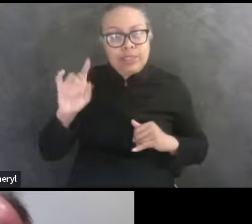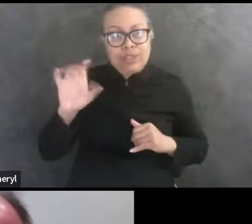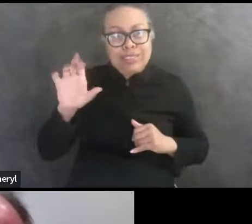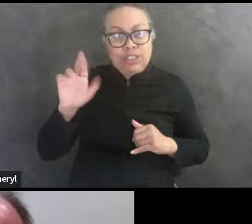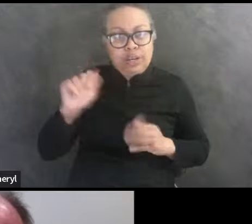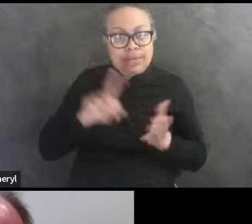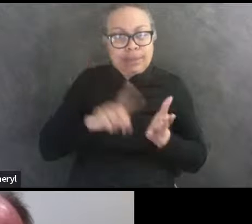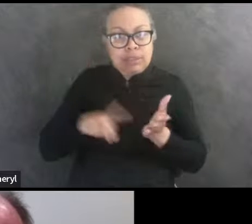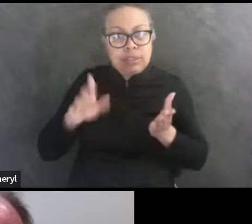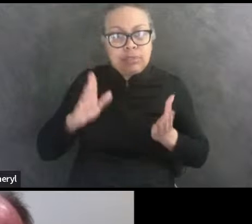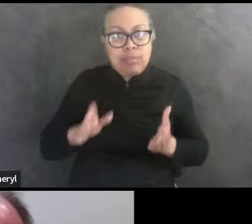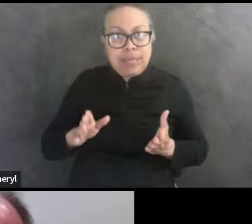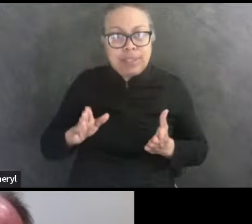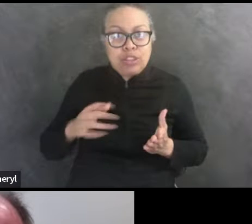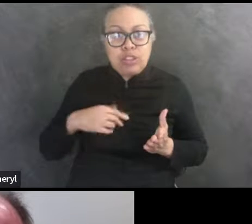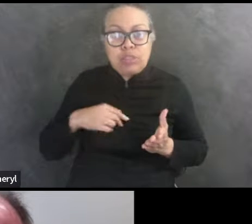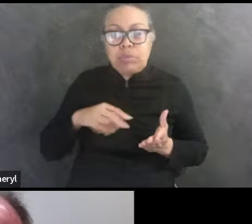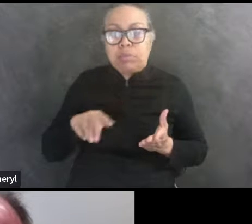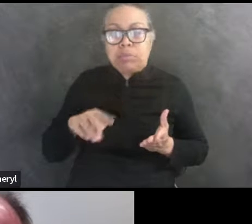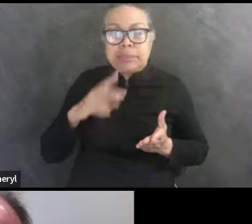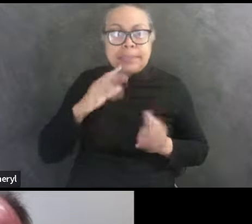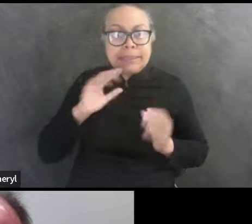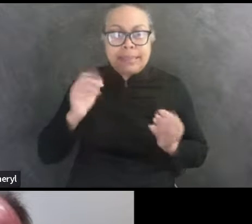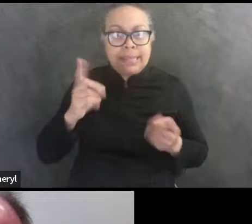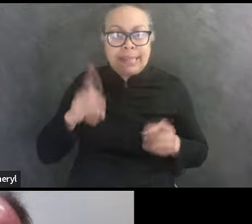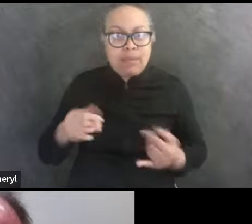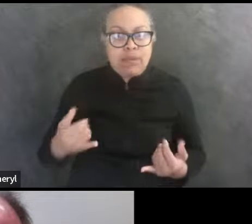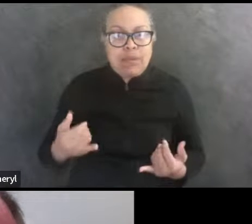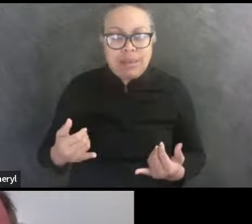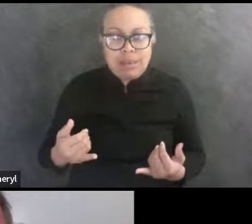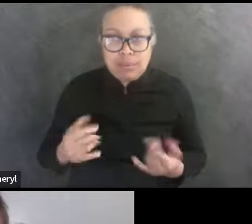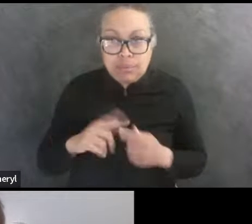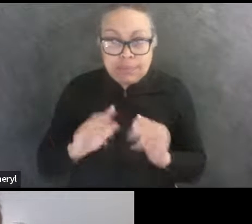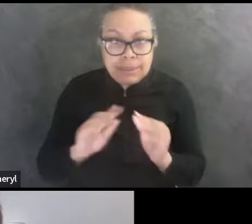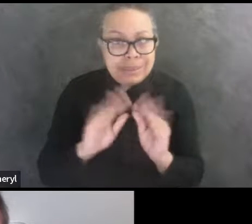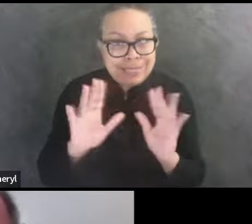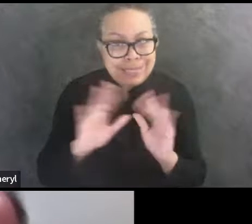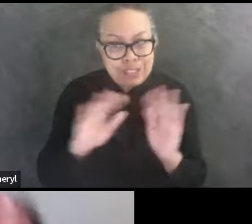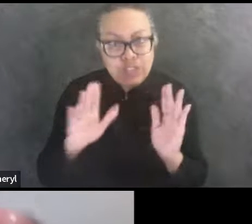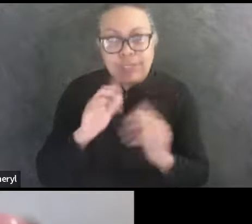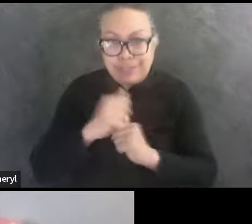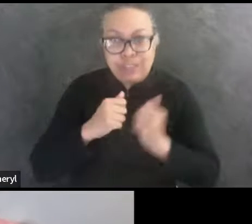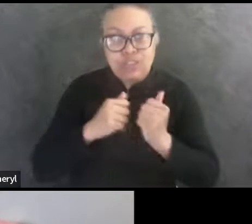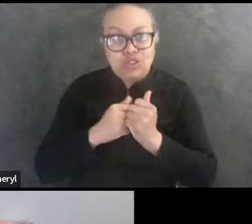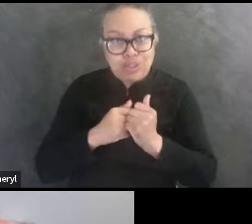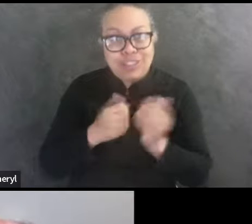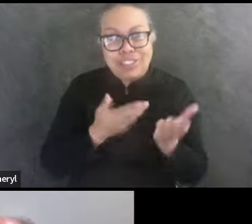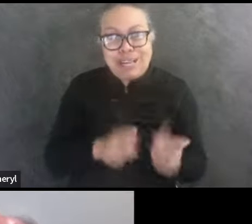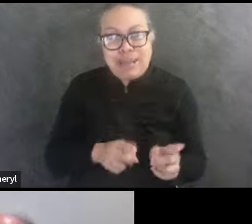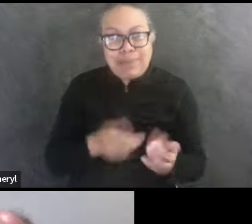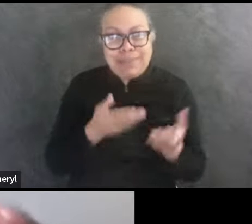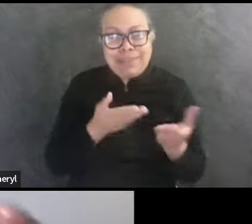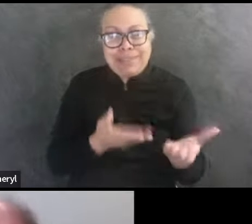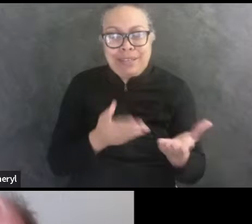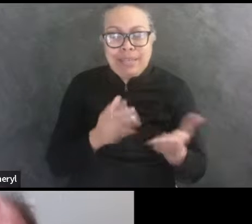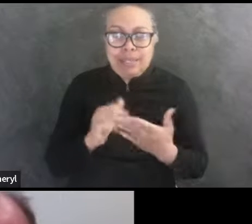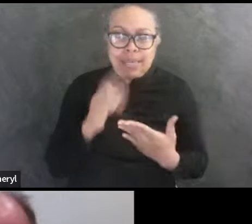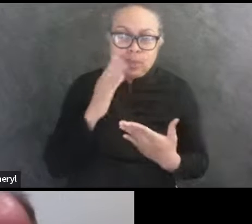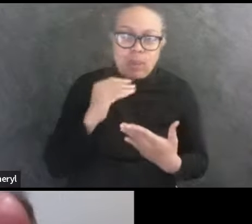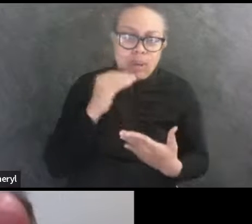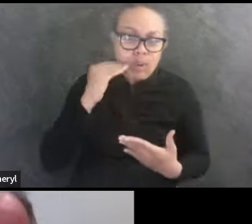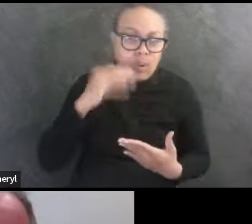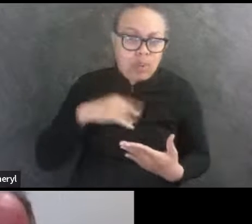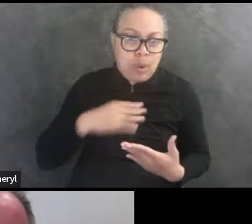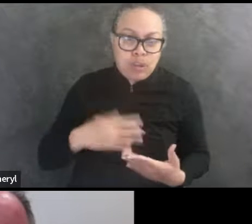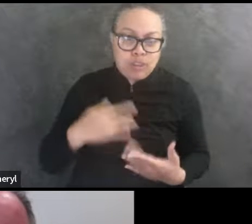inspector finding was there was nothing going on, even though there's clearly a construction site. So that's why the homeowner is, you